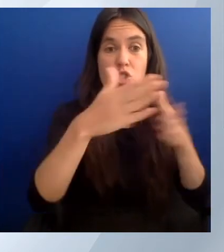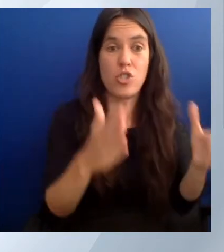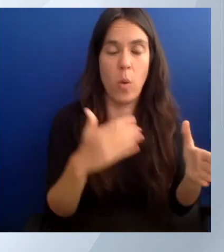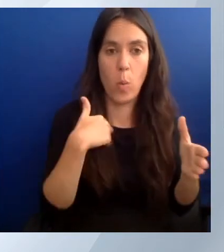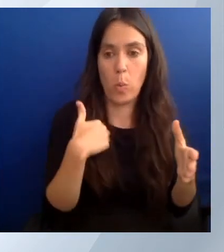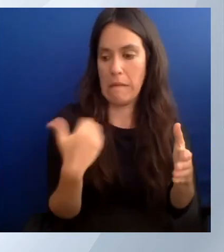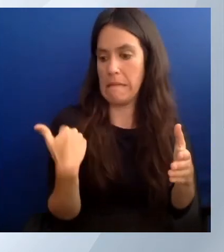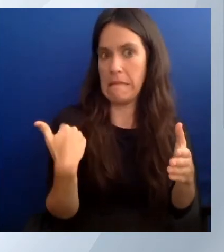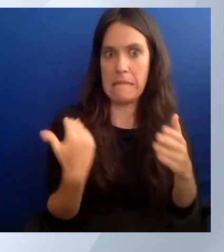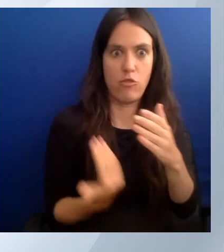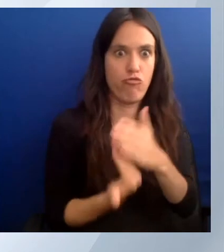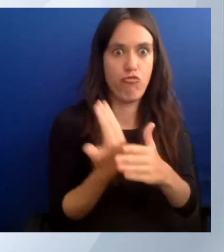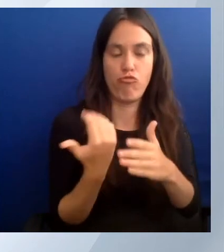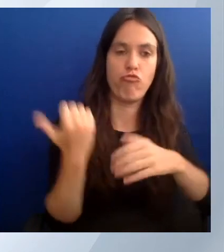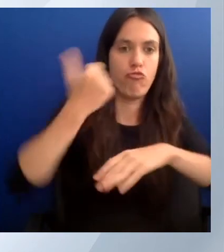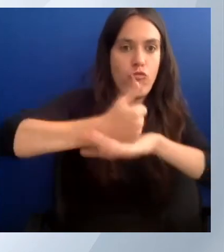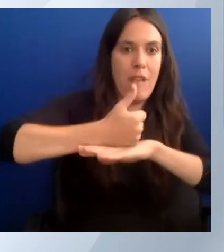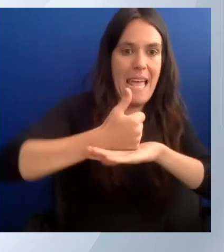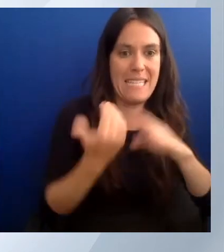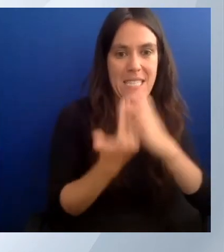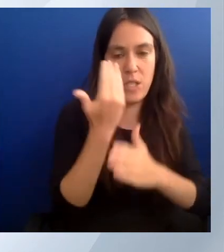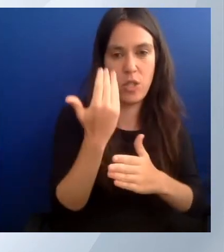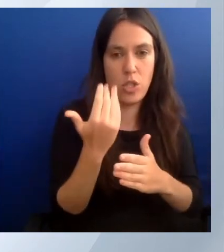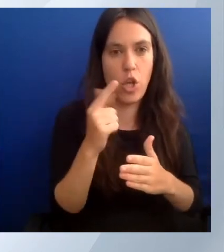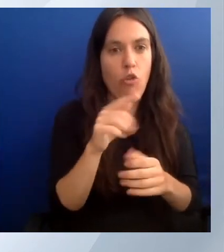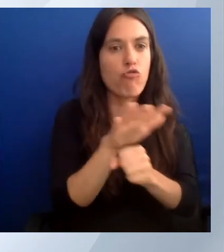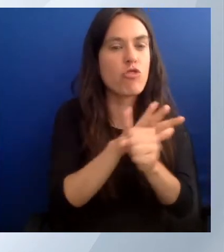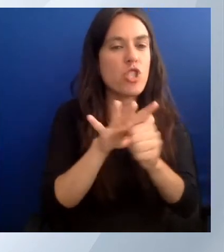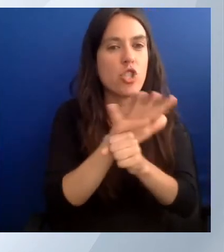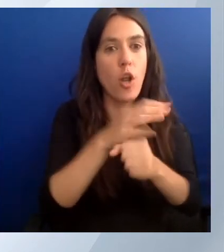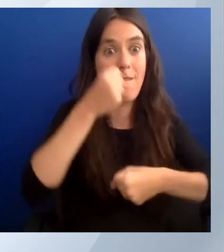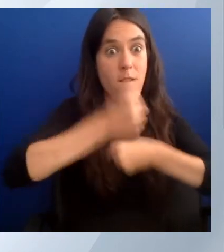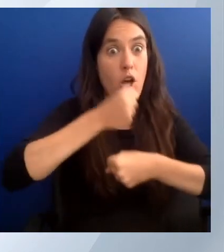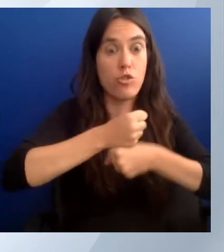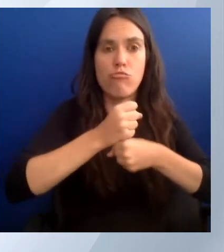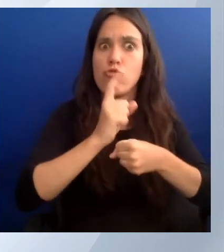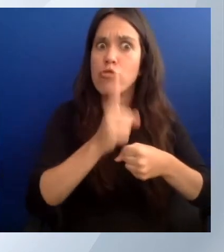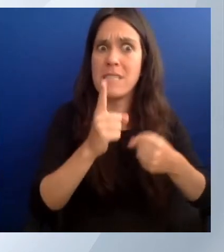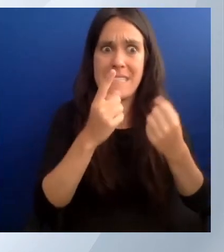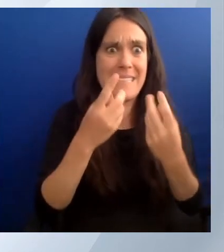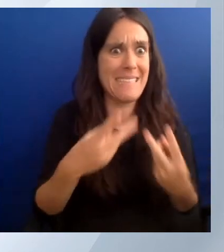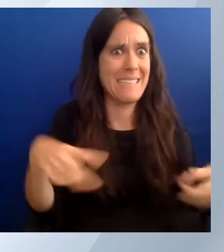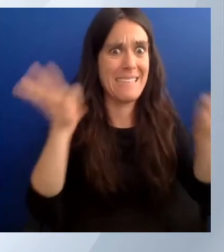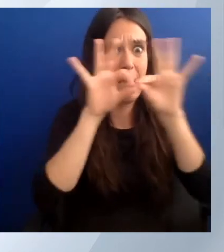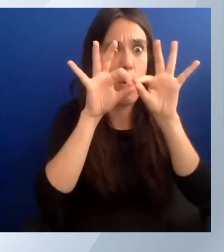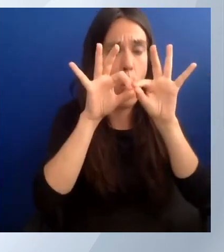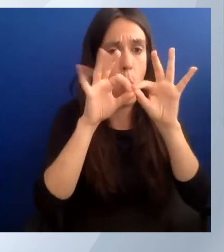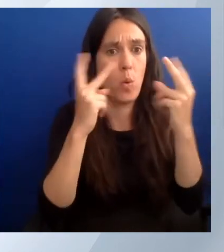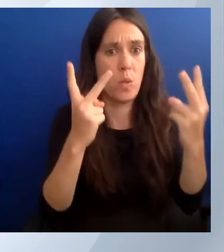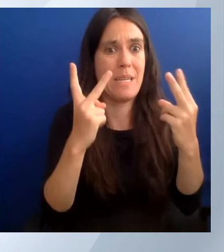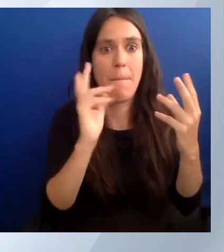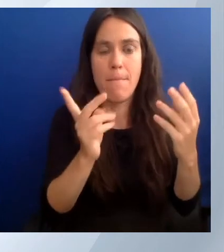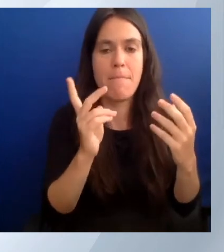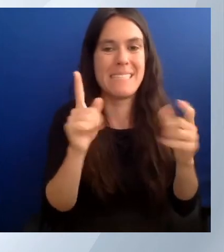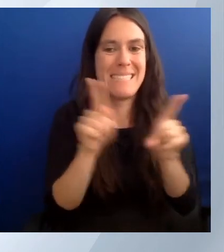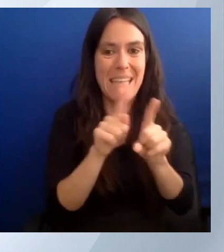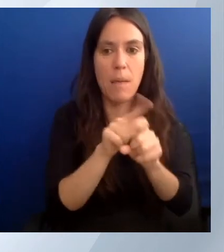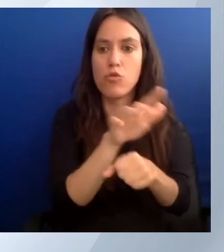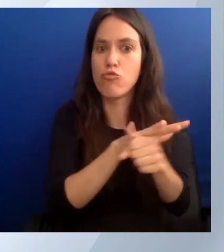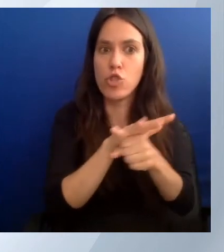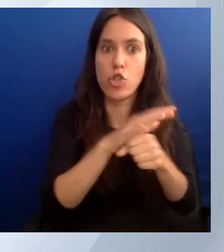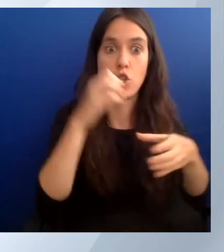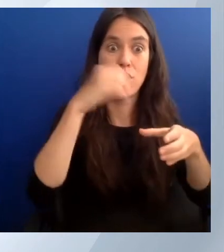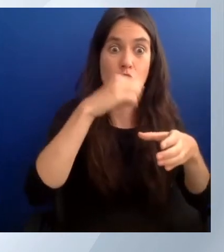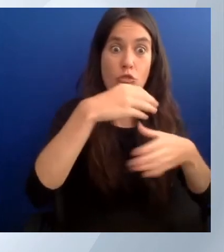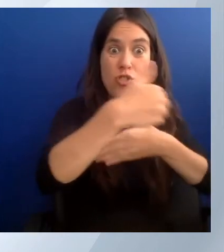created. The region for your function is really important. It has to be in the same region as your storage account, or you can't